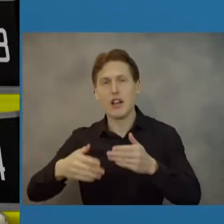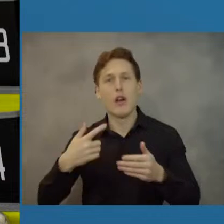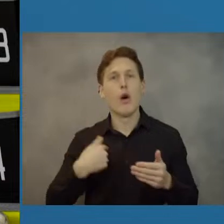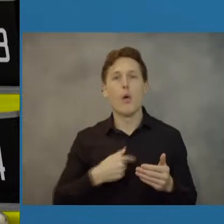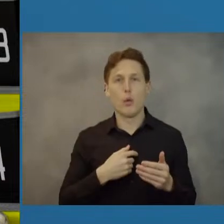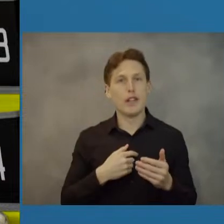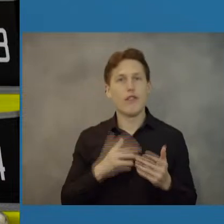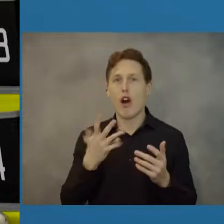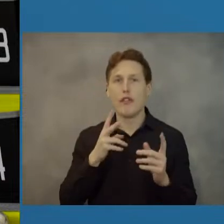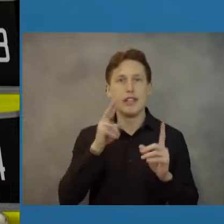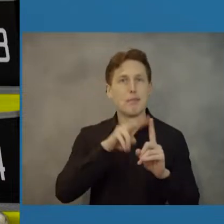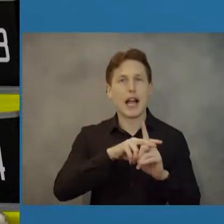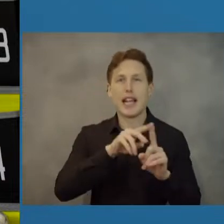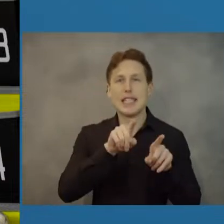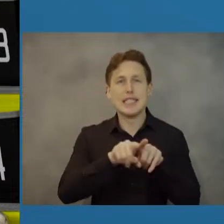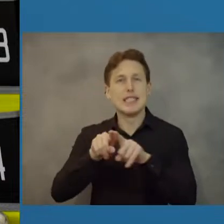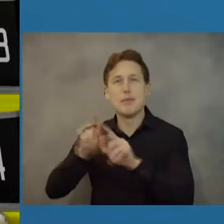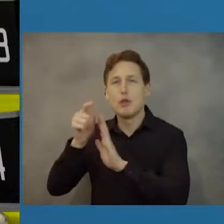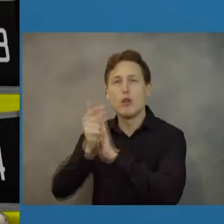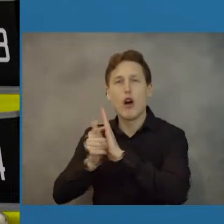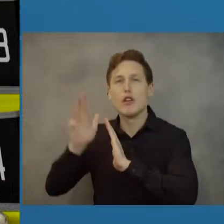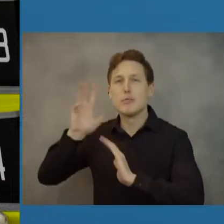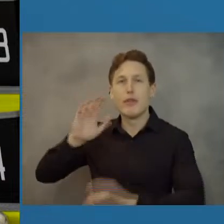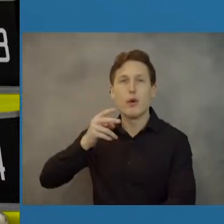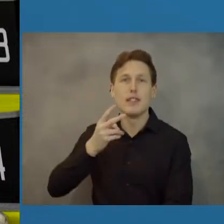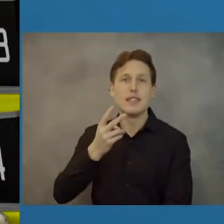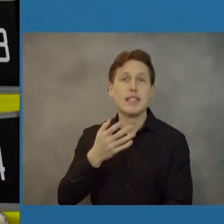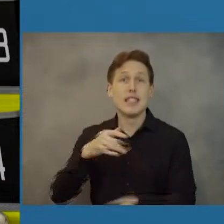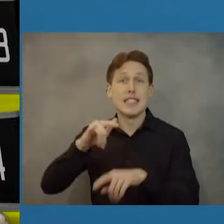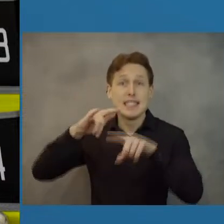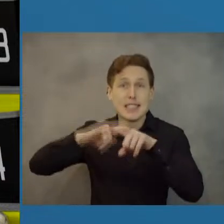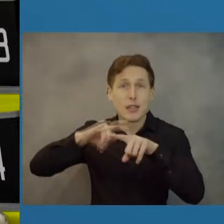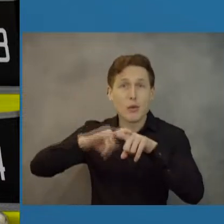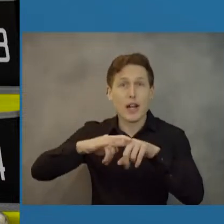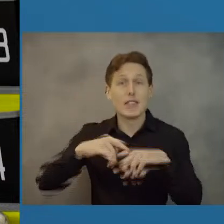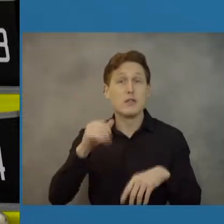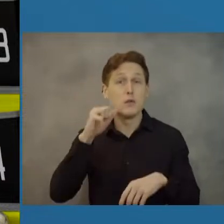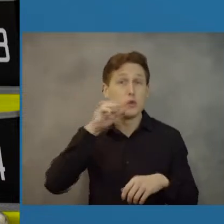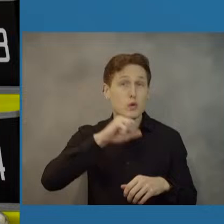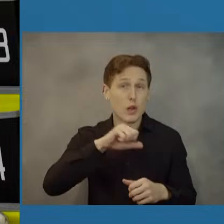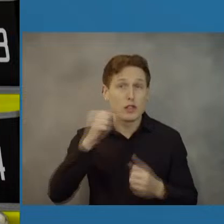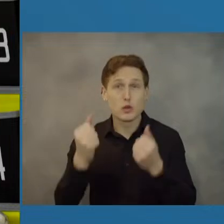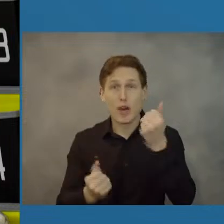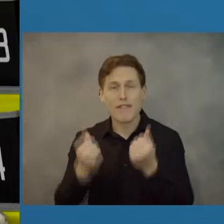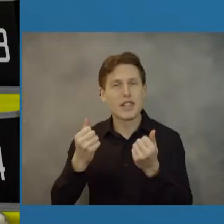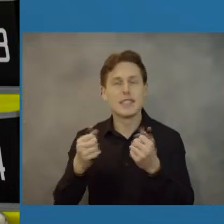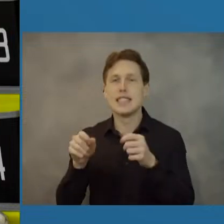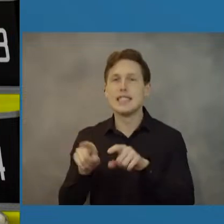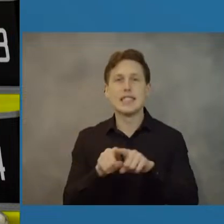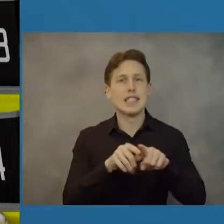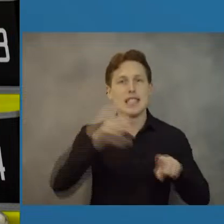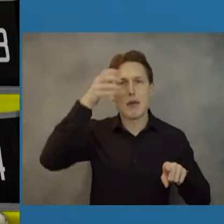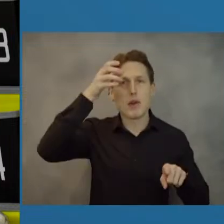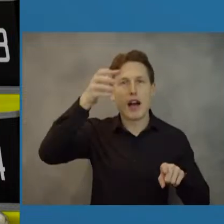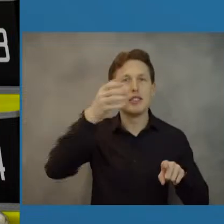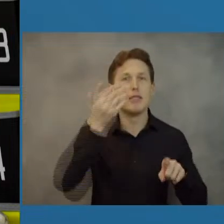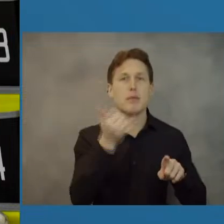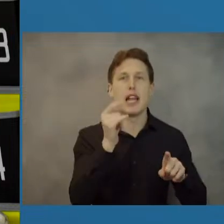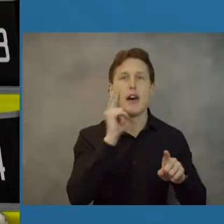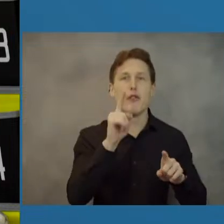alcohol, and drunk driving, and now we're protecting them from addictive technology designed to hijack their